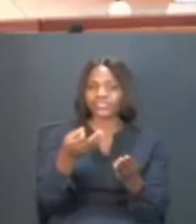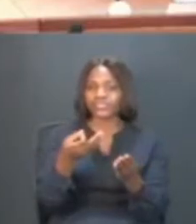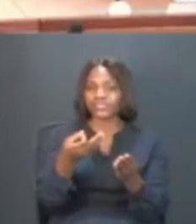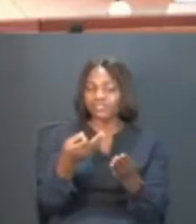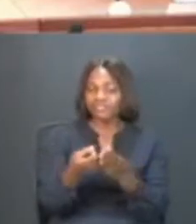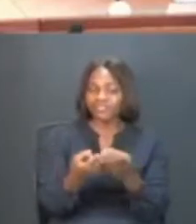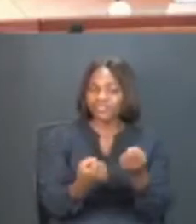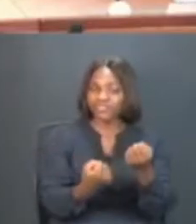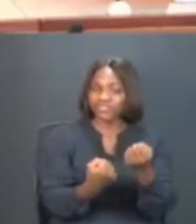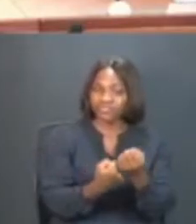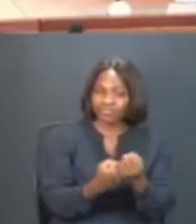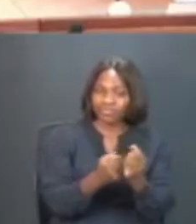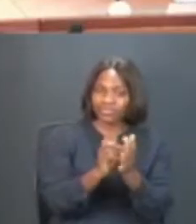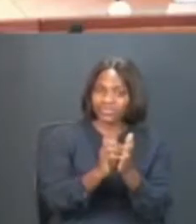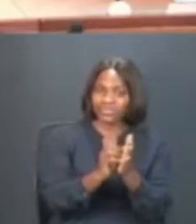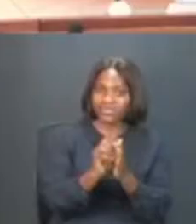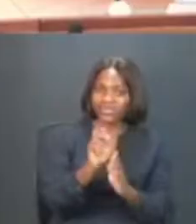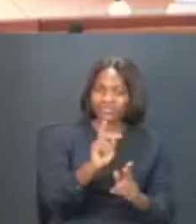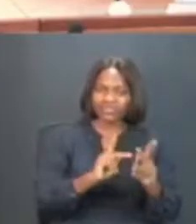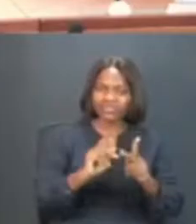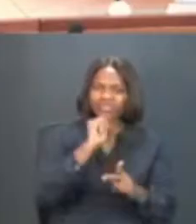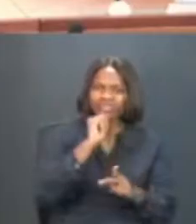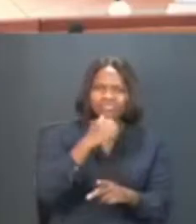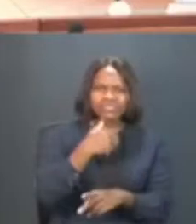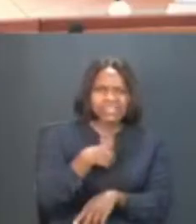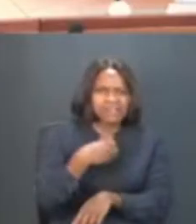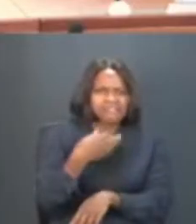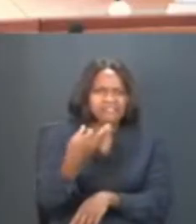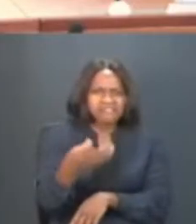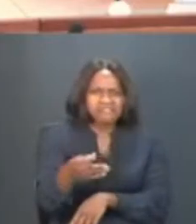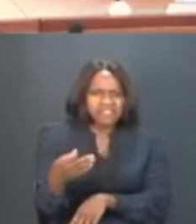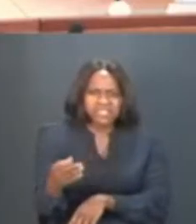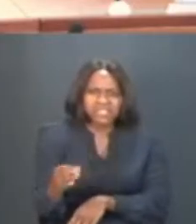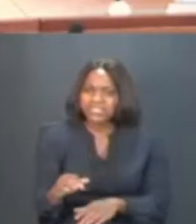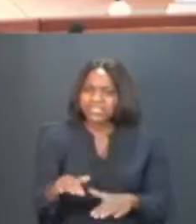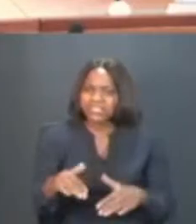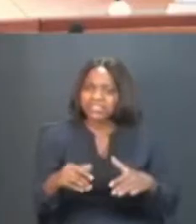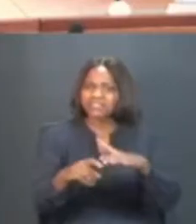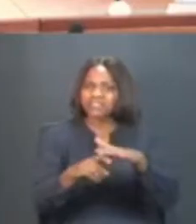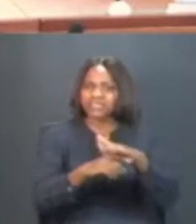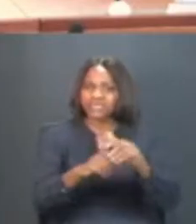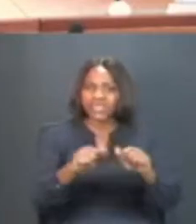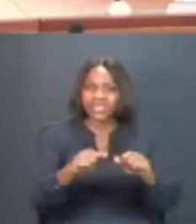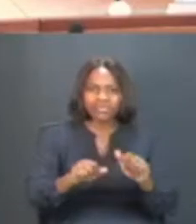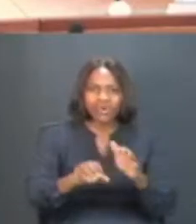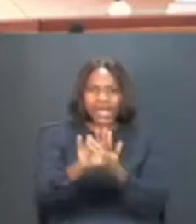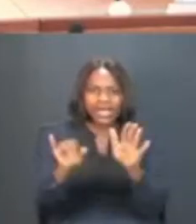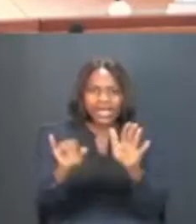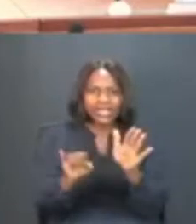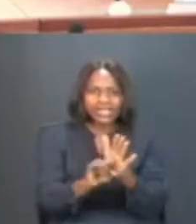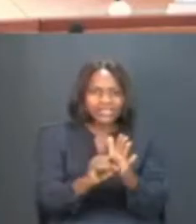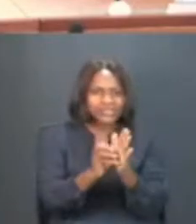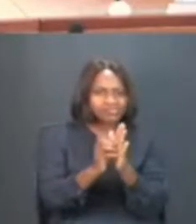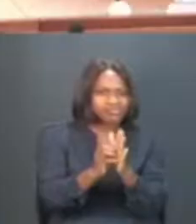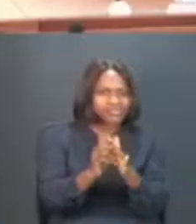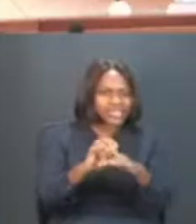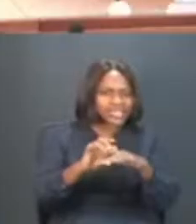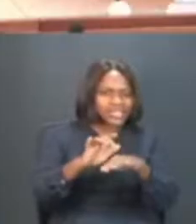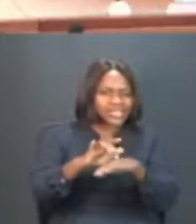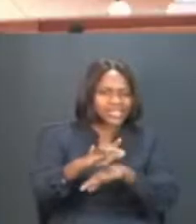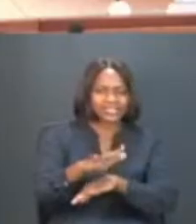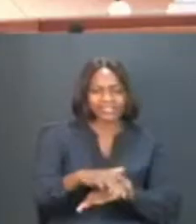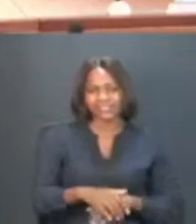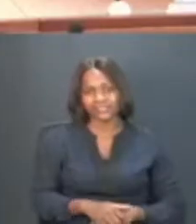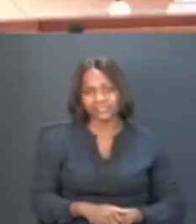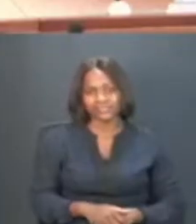have the facilities to offer screening to enable detection. And this statement tells